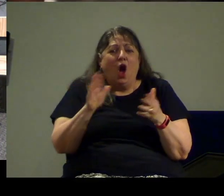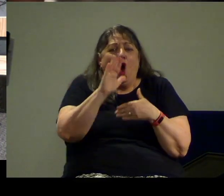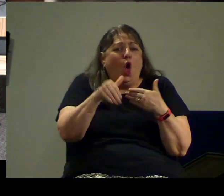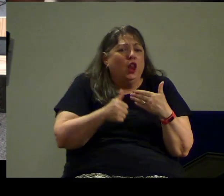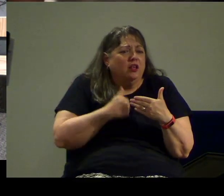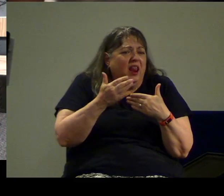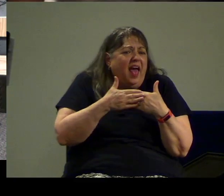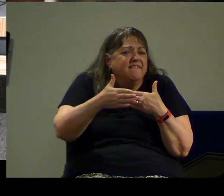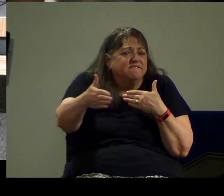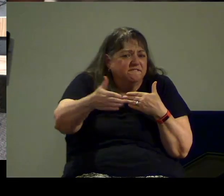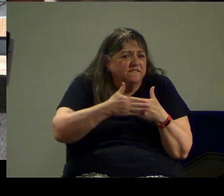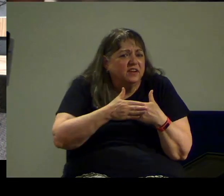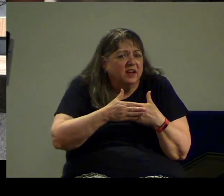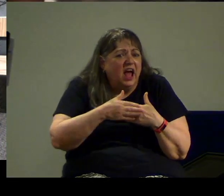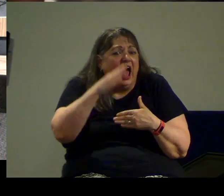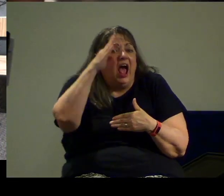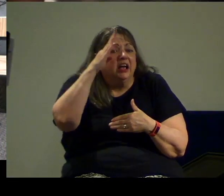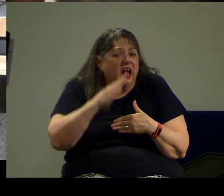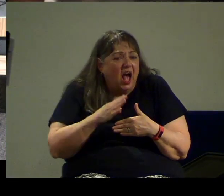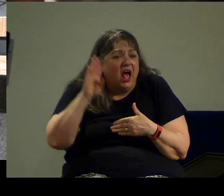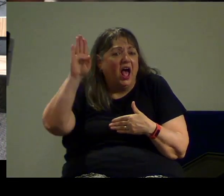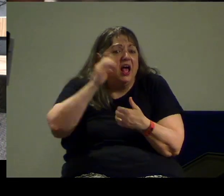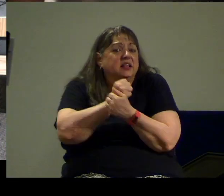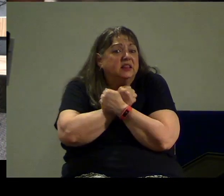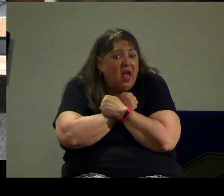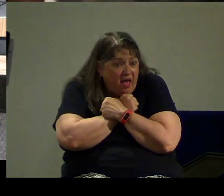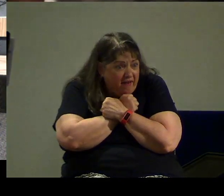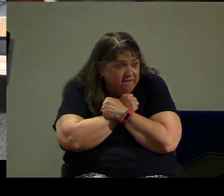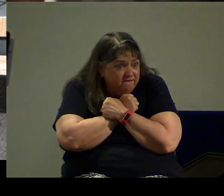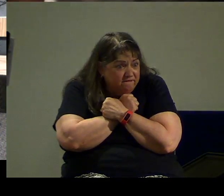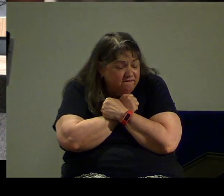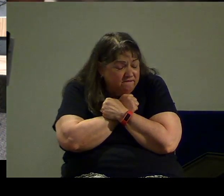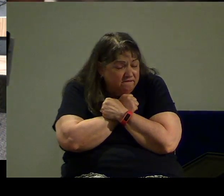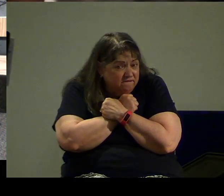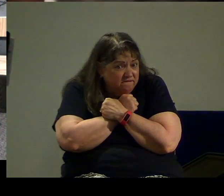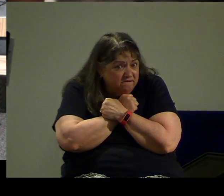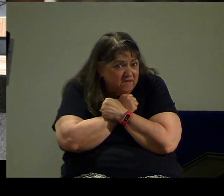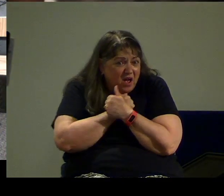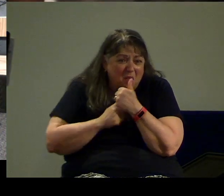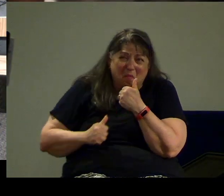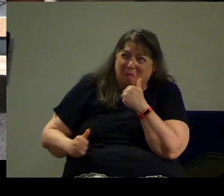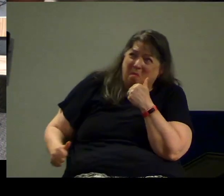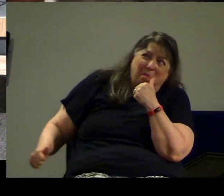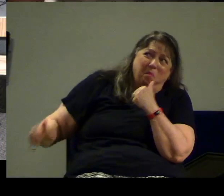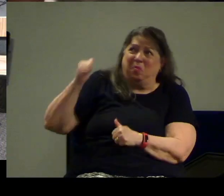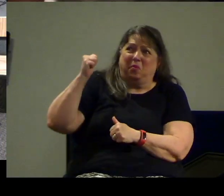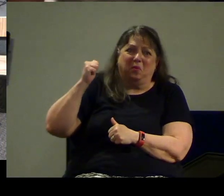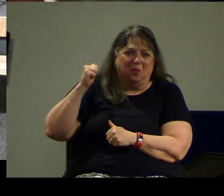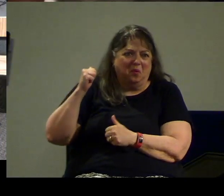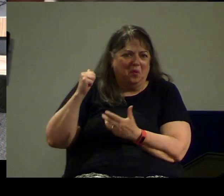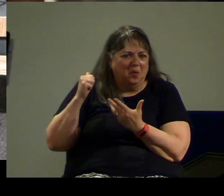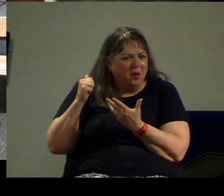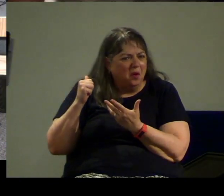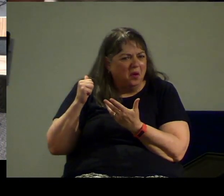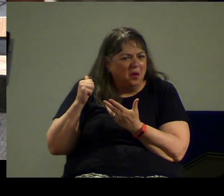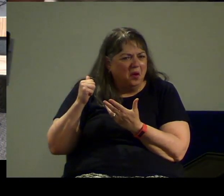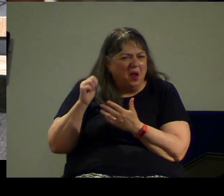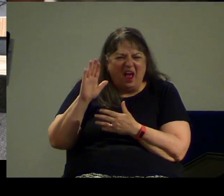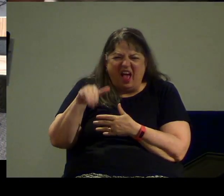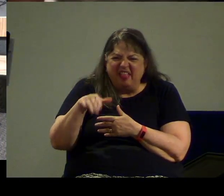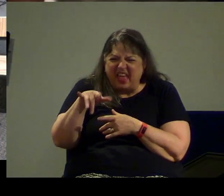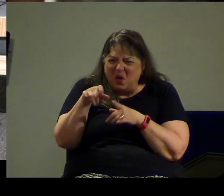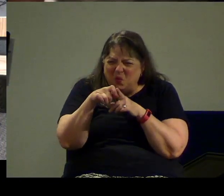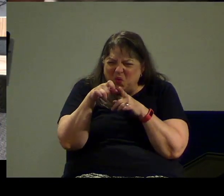days of your life. God's love is beyond anything of this world. Don't let the word love that's